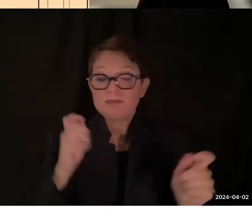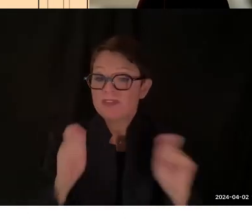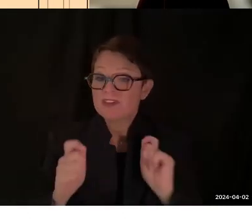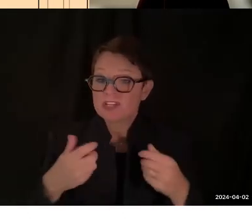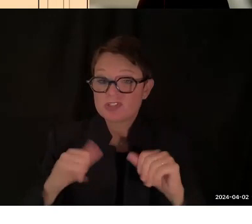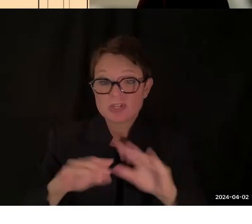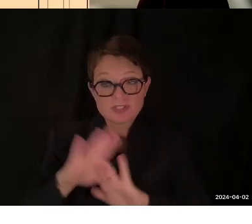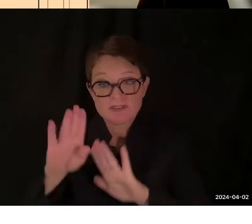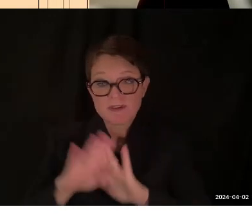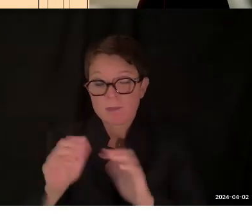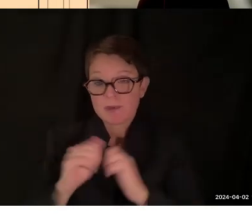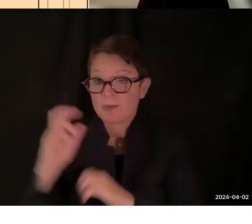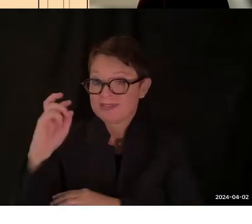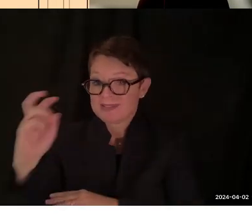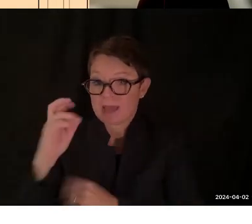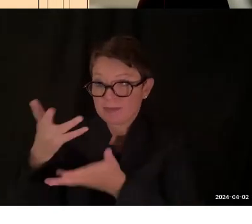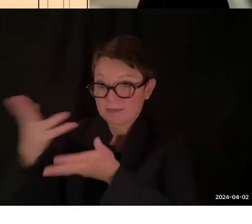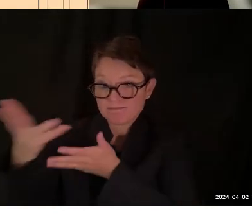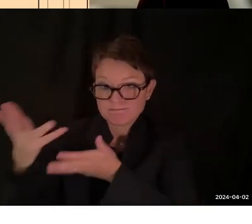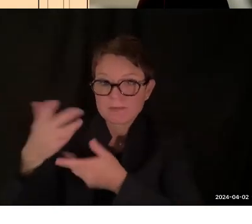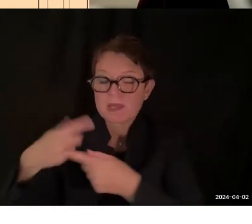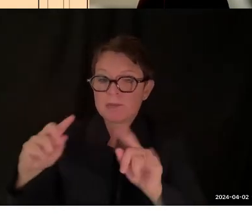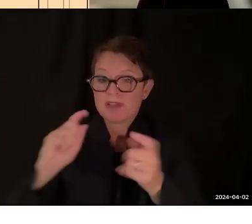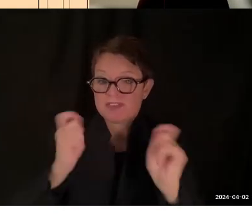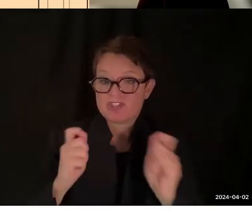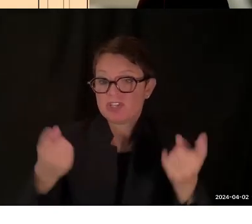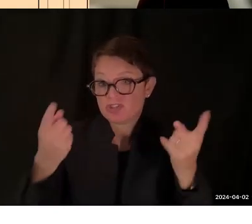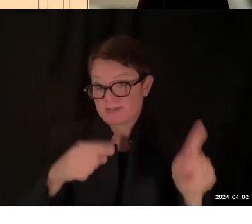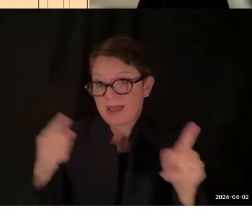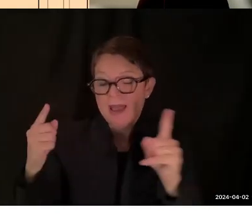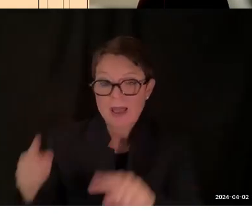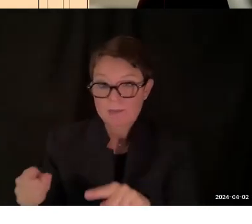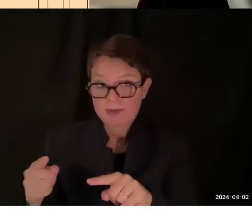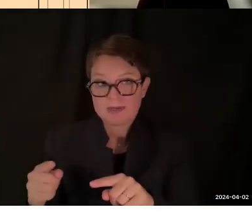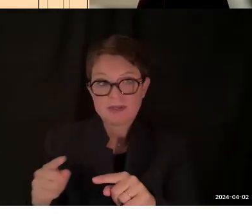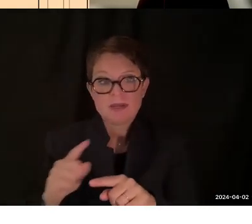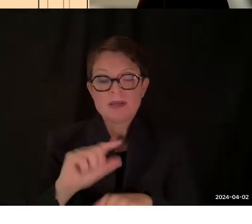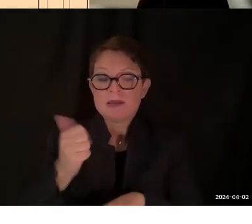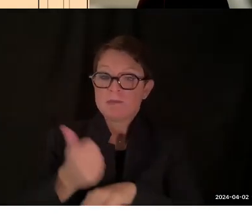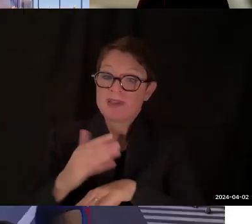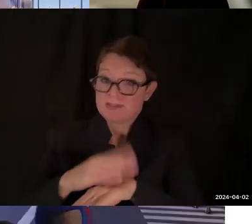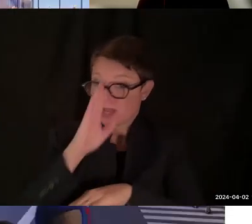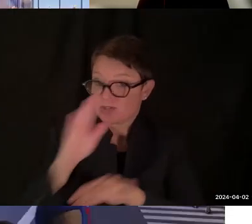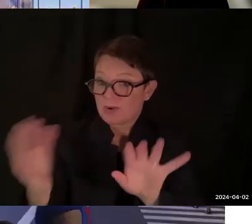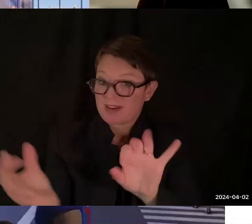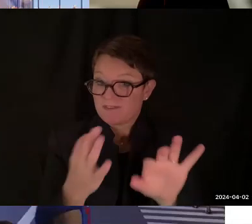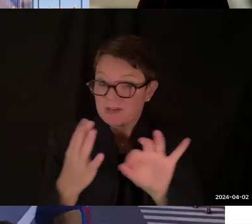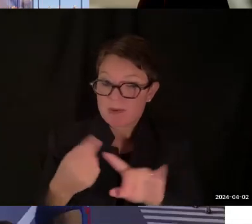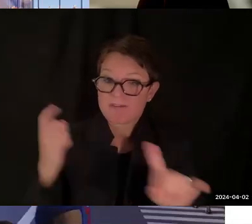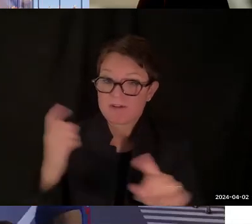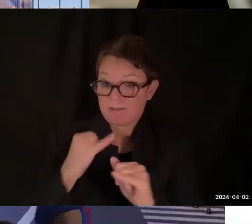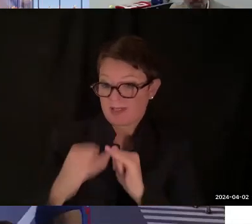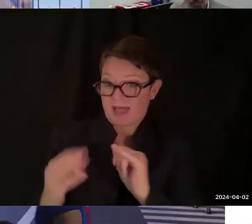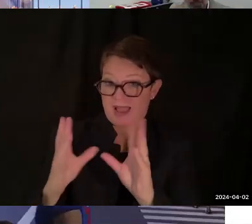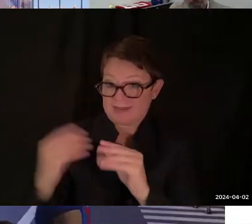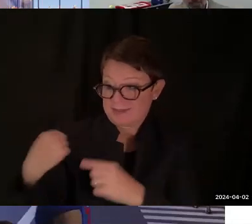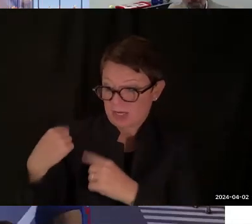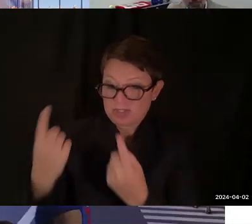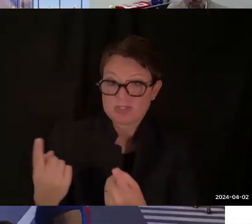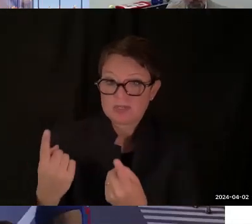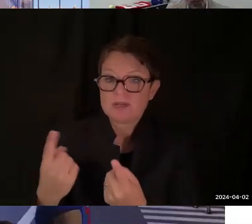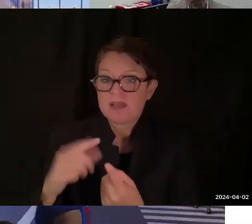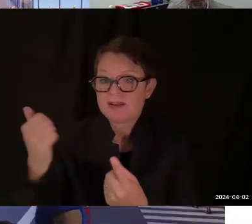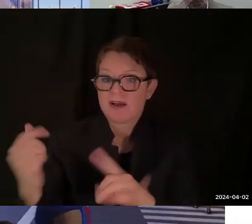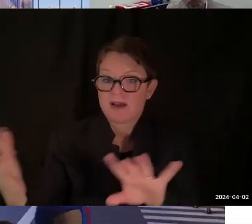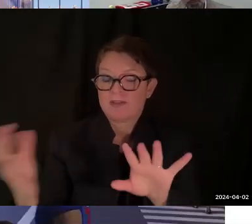still in development with SEPTA. However, these changes have been made, again, based on direct feedback from our last session, and other